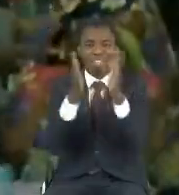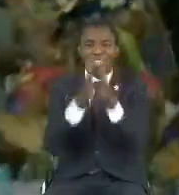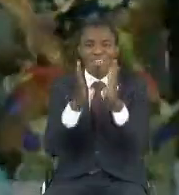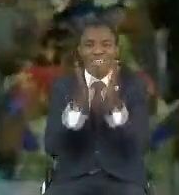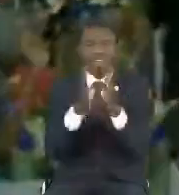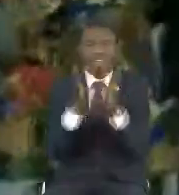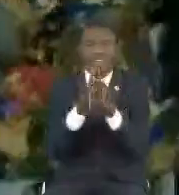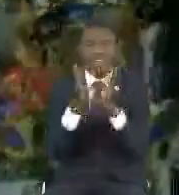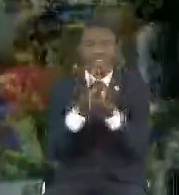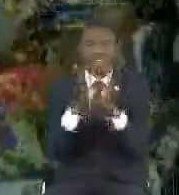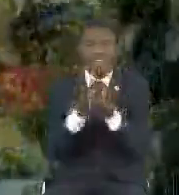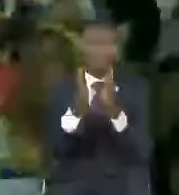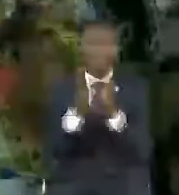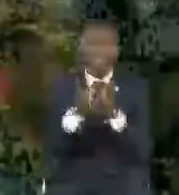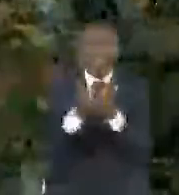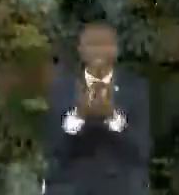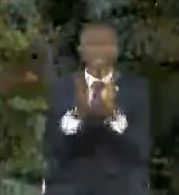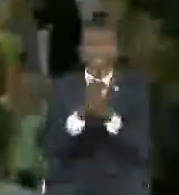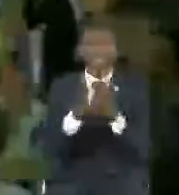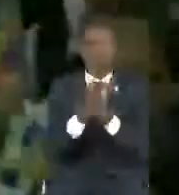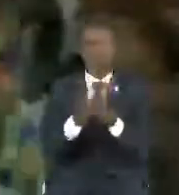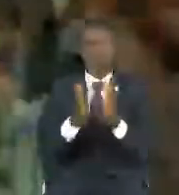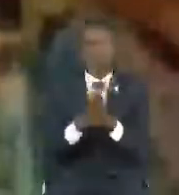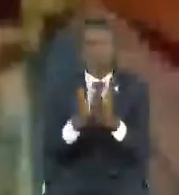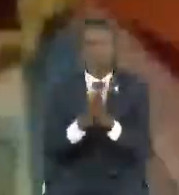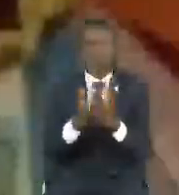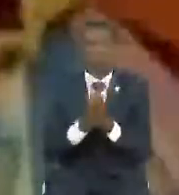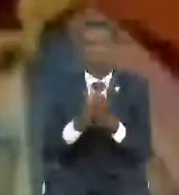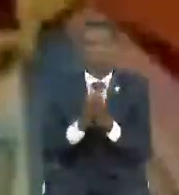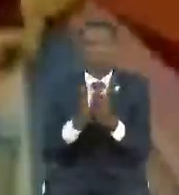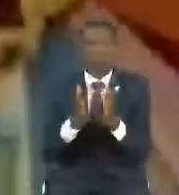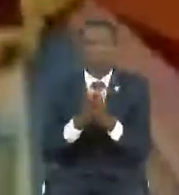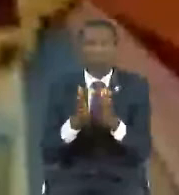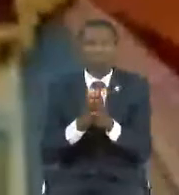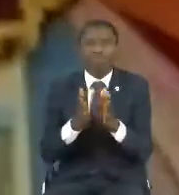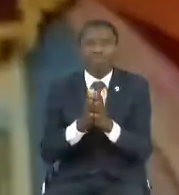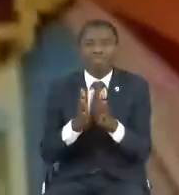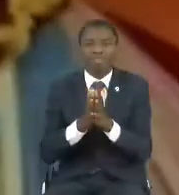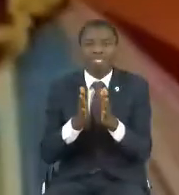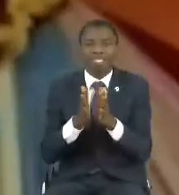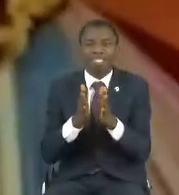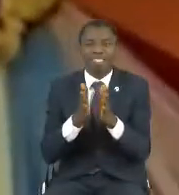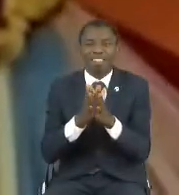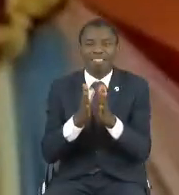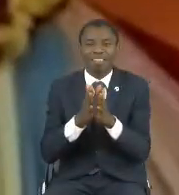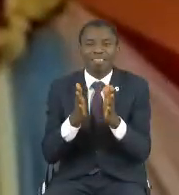If Yenegua is going to clap, give a clap offering to the Lord.